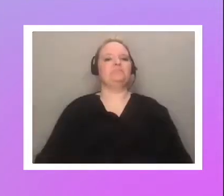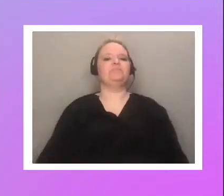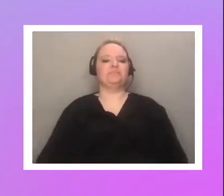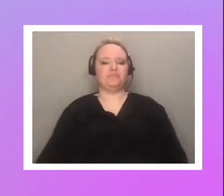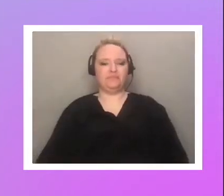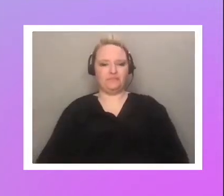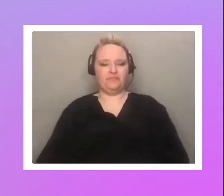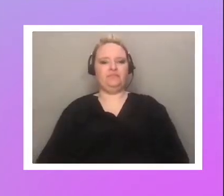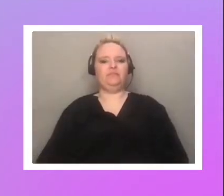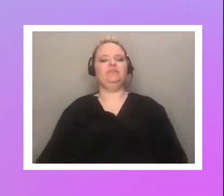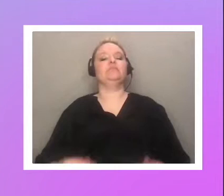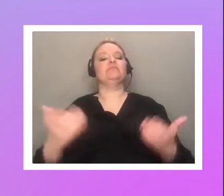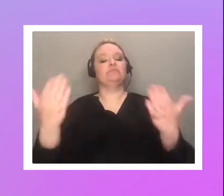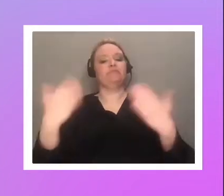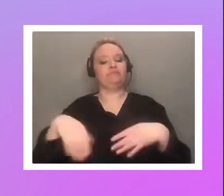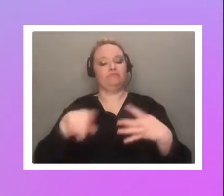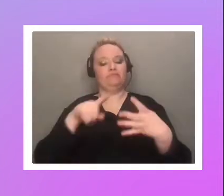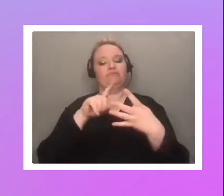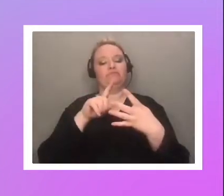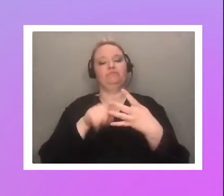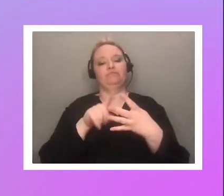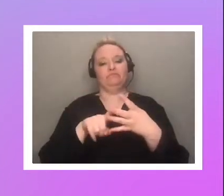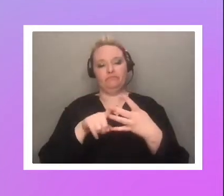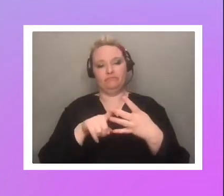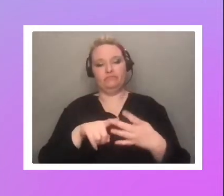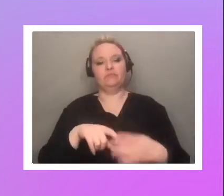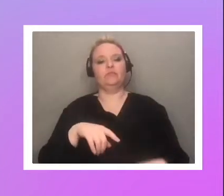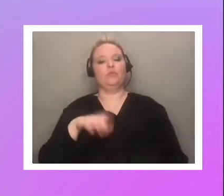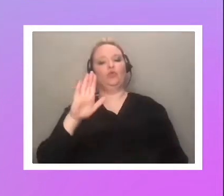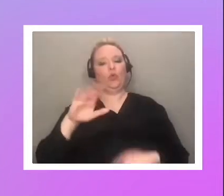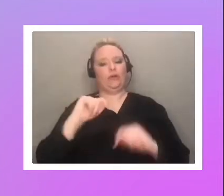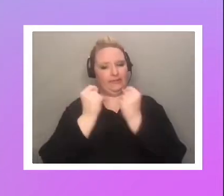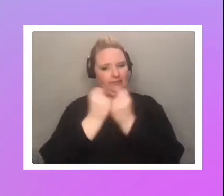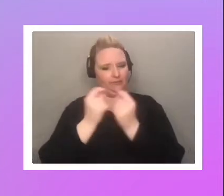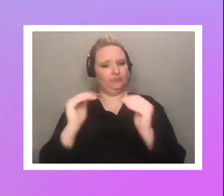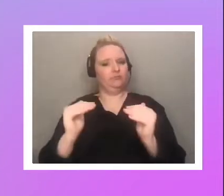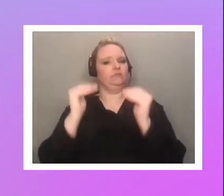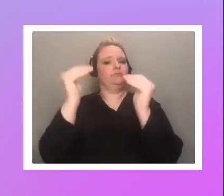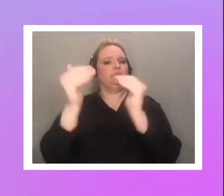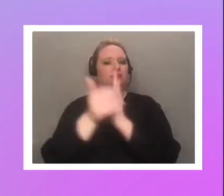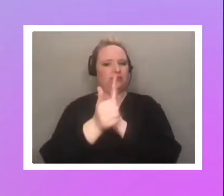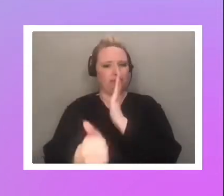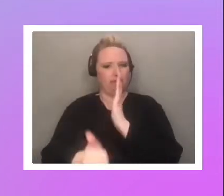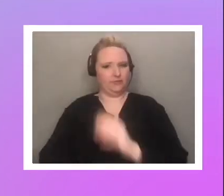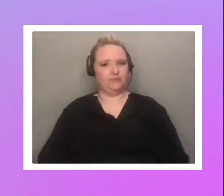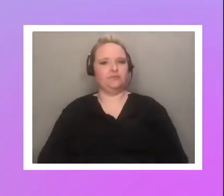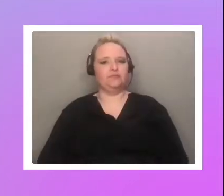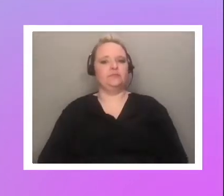So that brings us into part 2, upskilling your team.